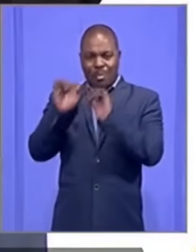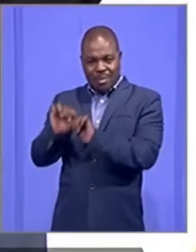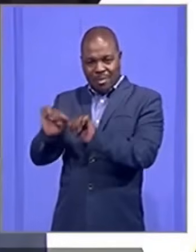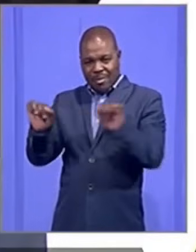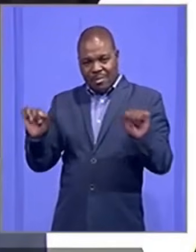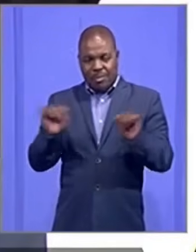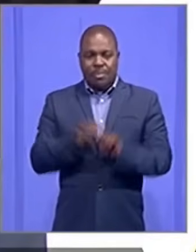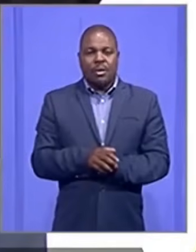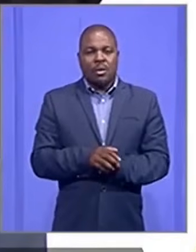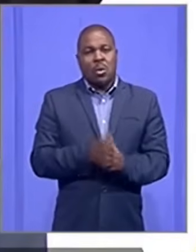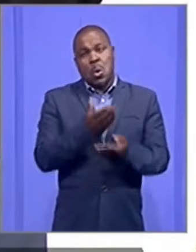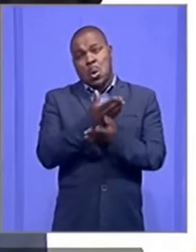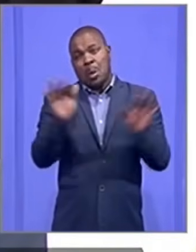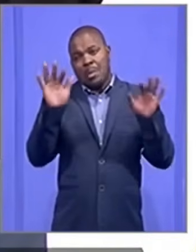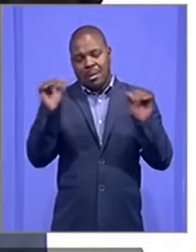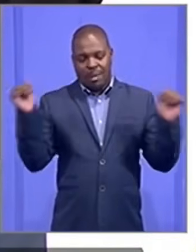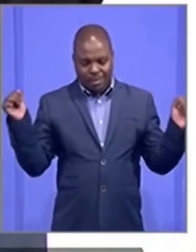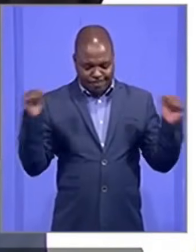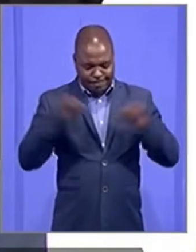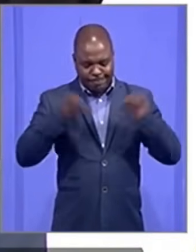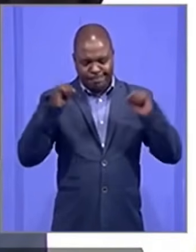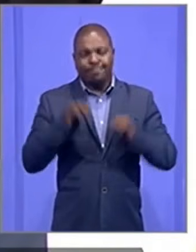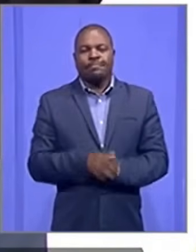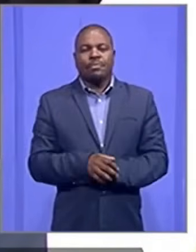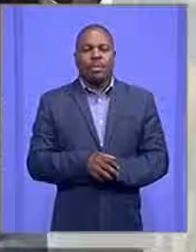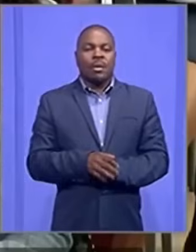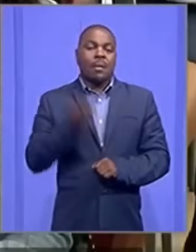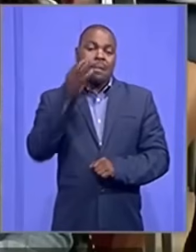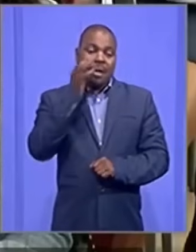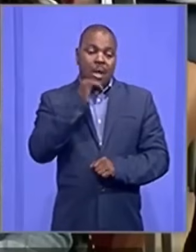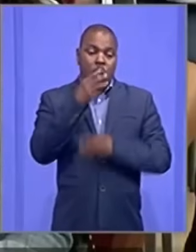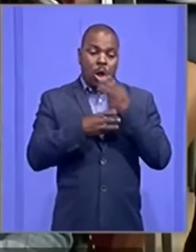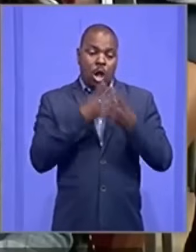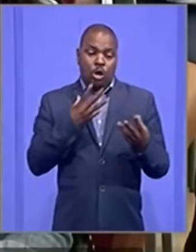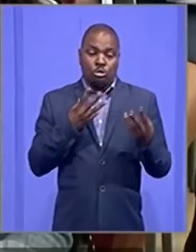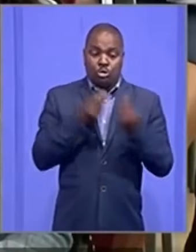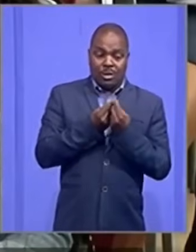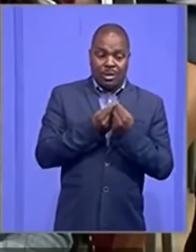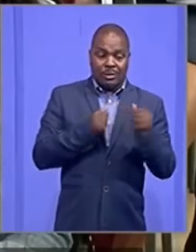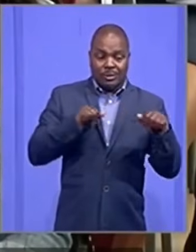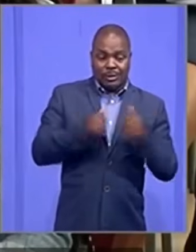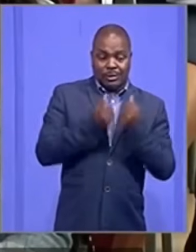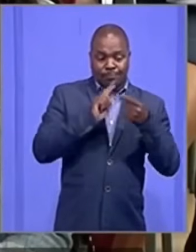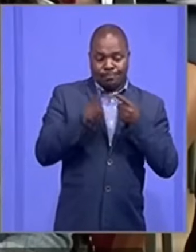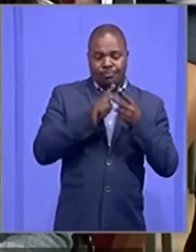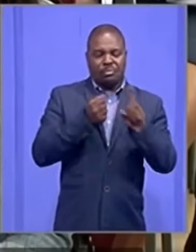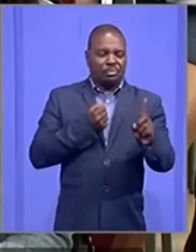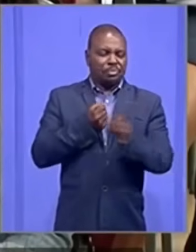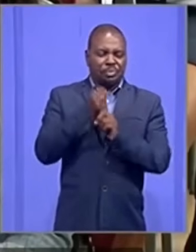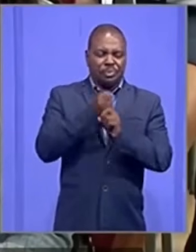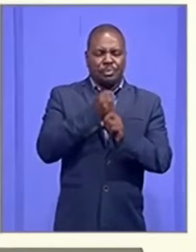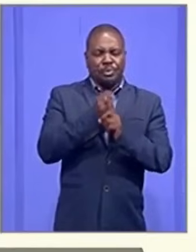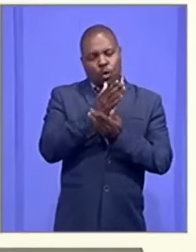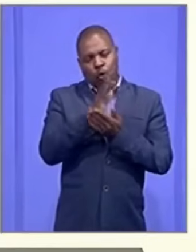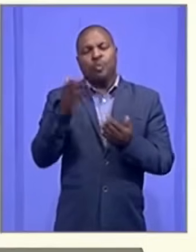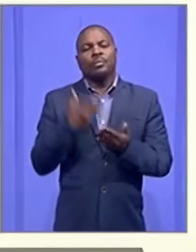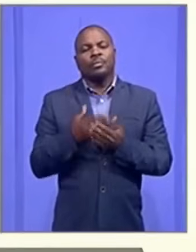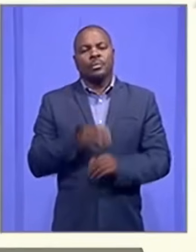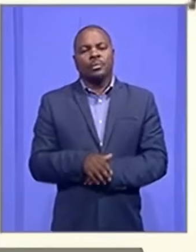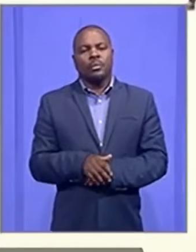ile hantle bohle ba dumellana mona hore mmoho ho ka hlolwa phephetso tsena. Community